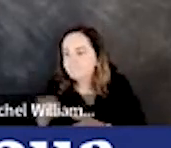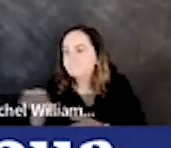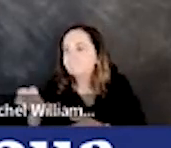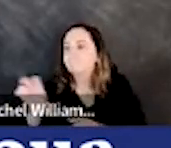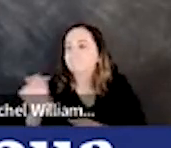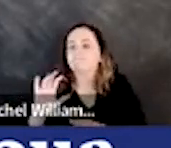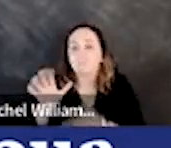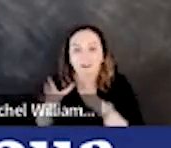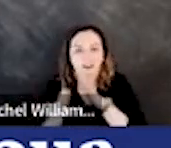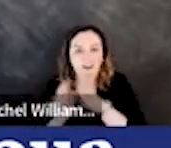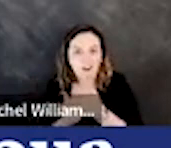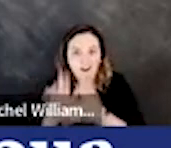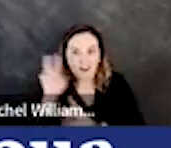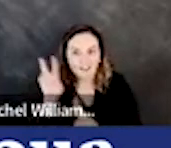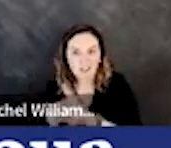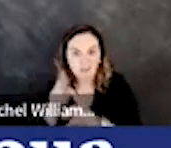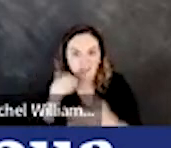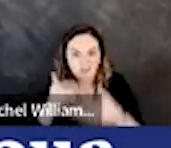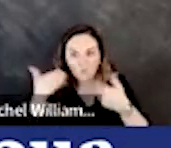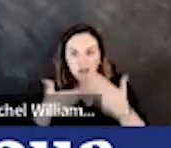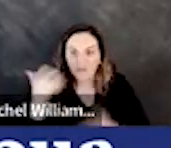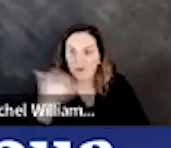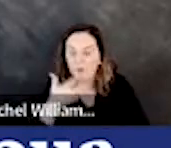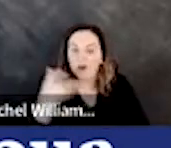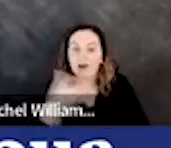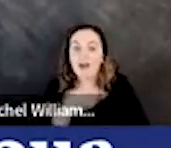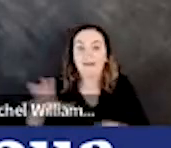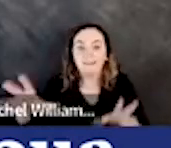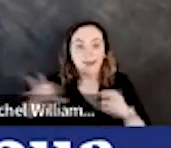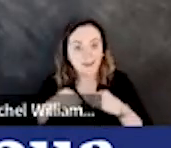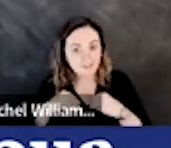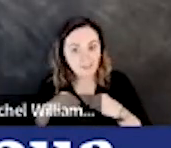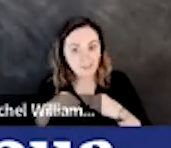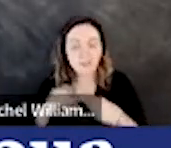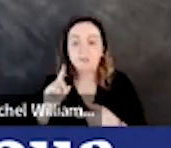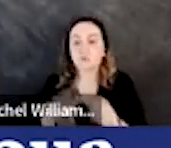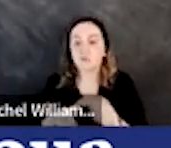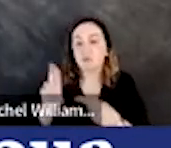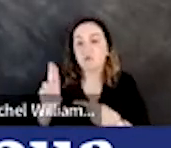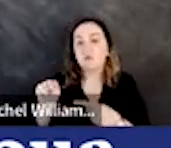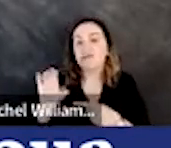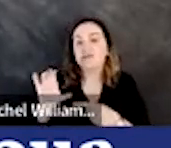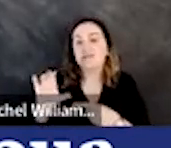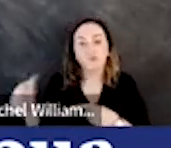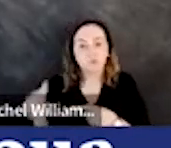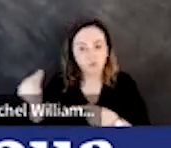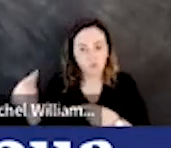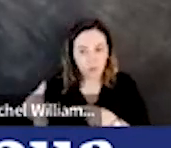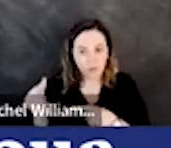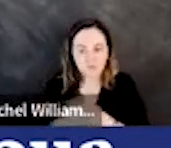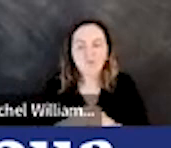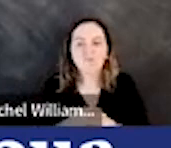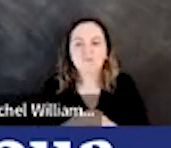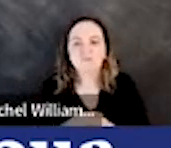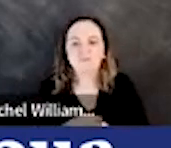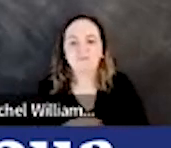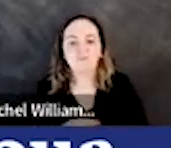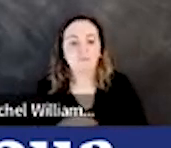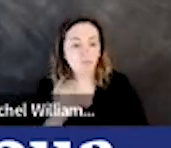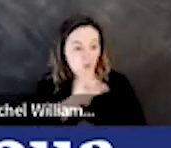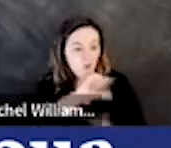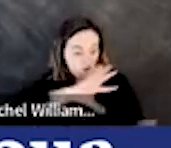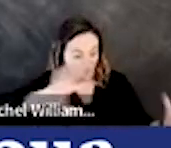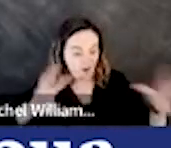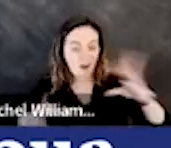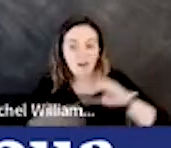the college application process, and was admitted to UNC Greensboro. All of this is